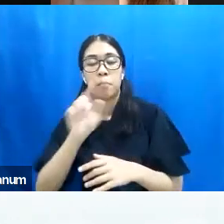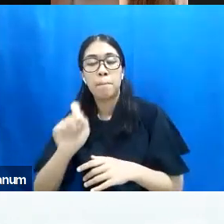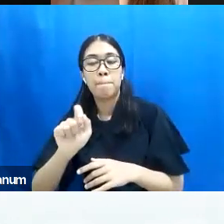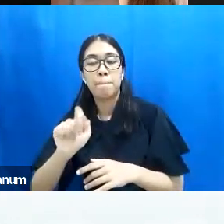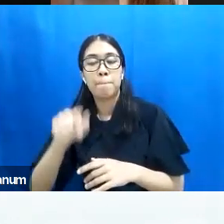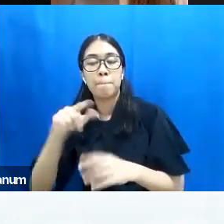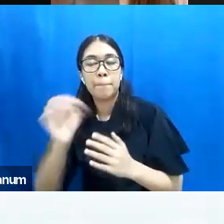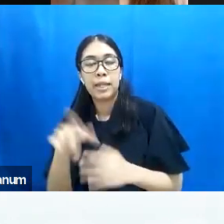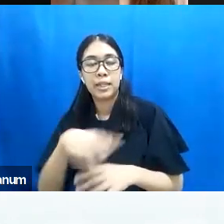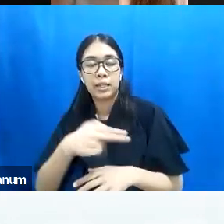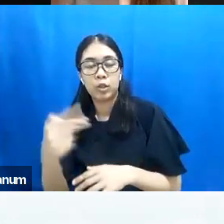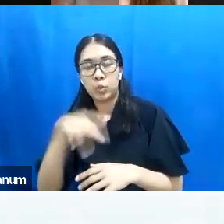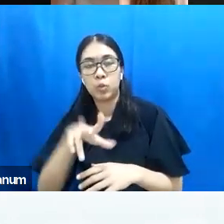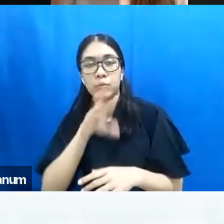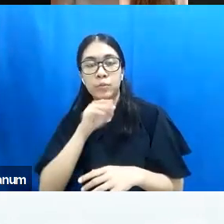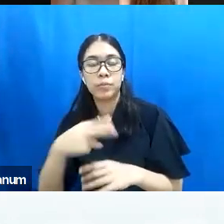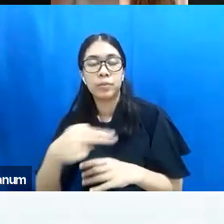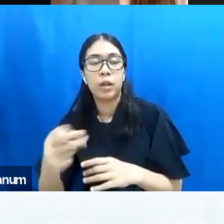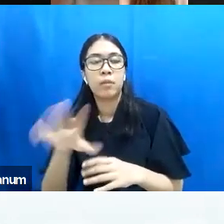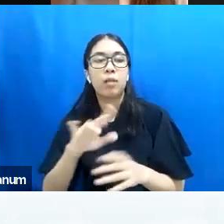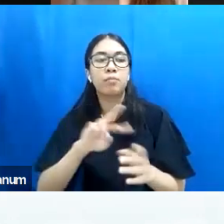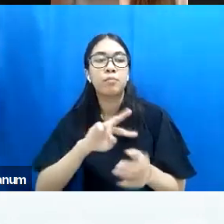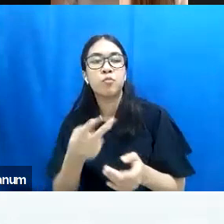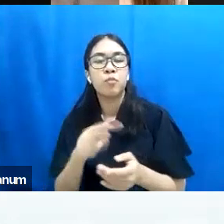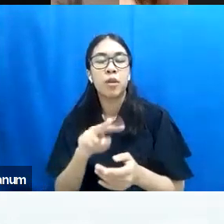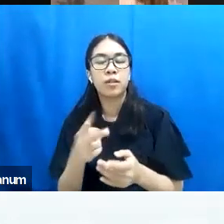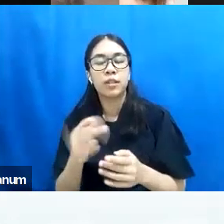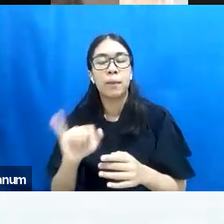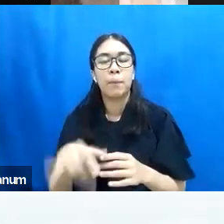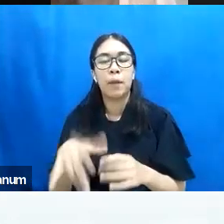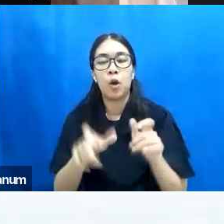Indonesia, untuk menghindari percampuran suara dengan interpreter. Terima kasih.